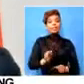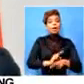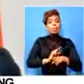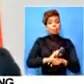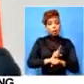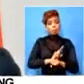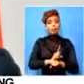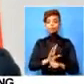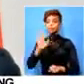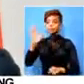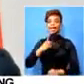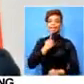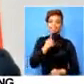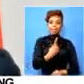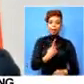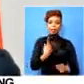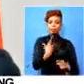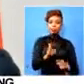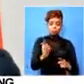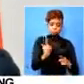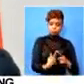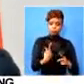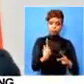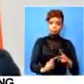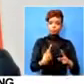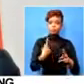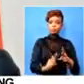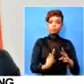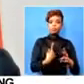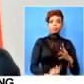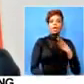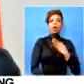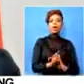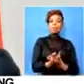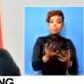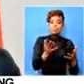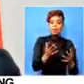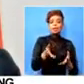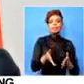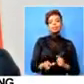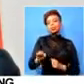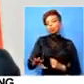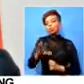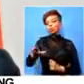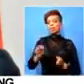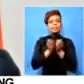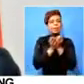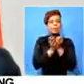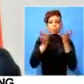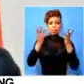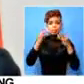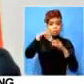in. That is what has happened in this continent. Many dictatorships, including in Zimbabwe, by the